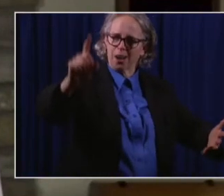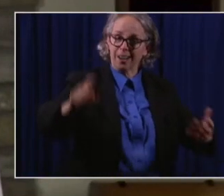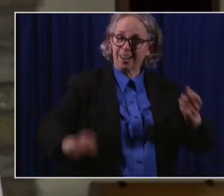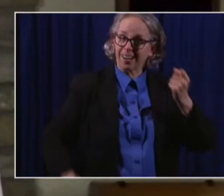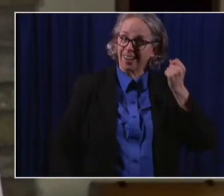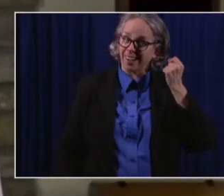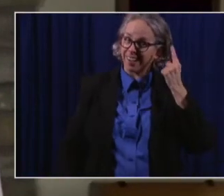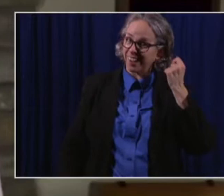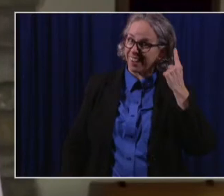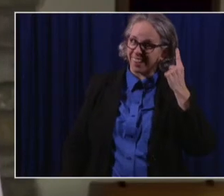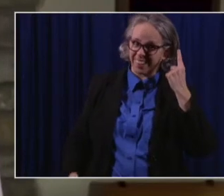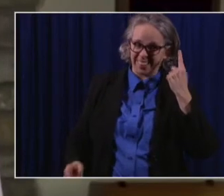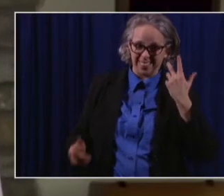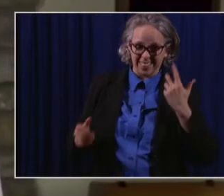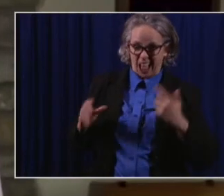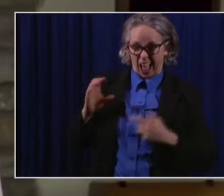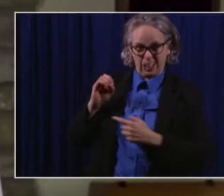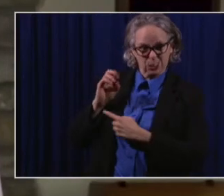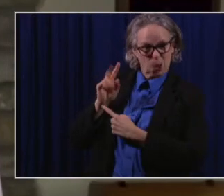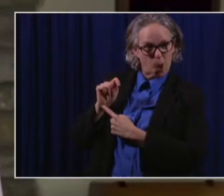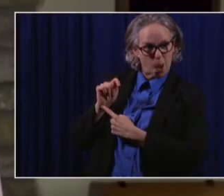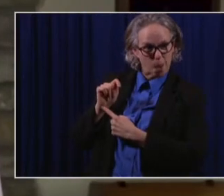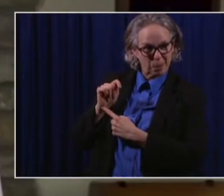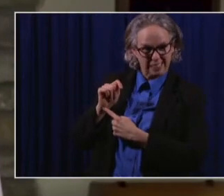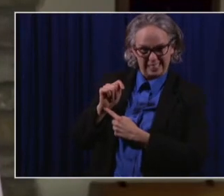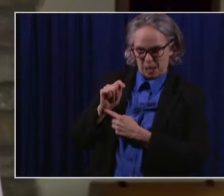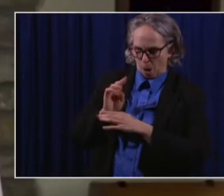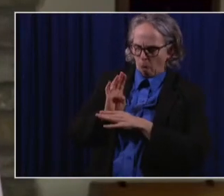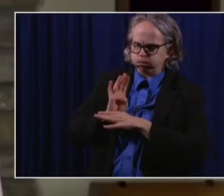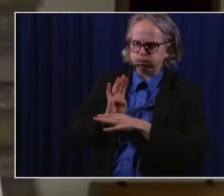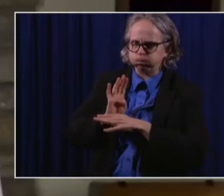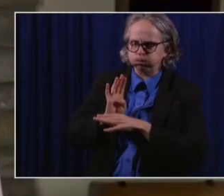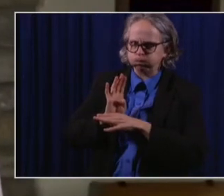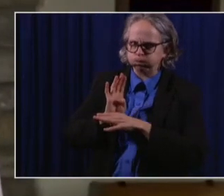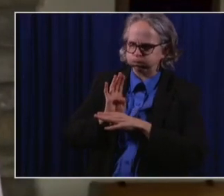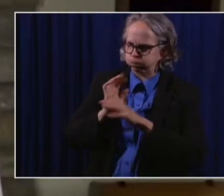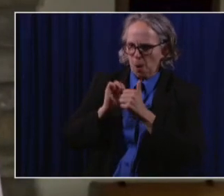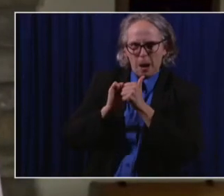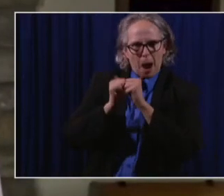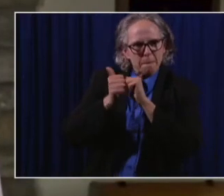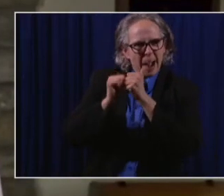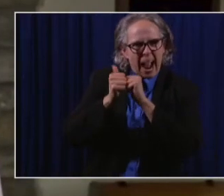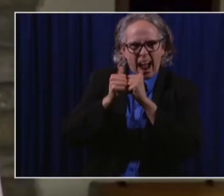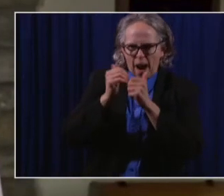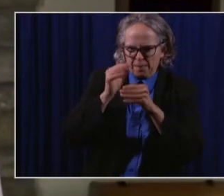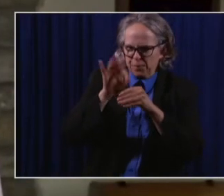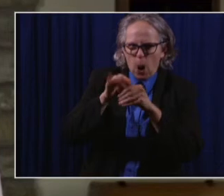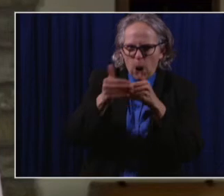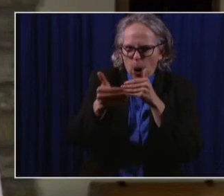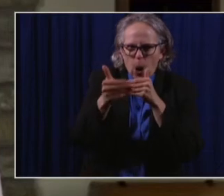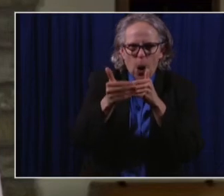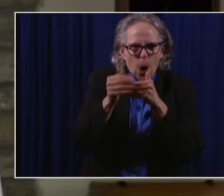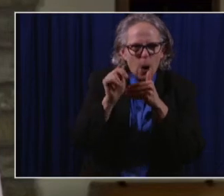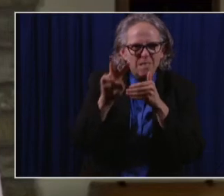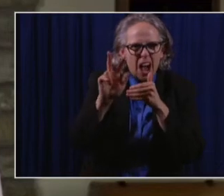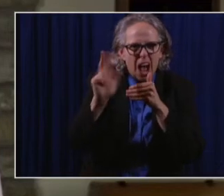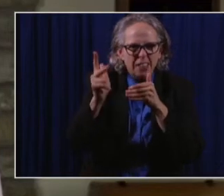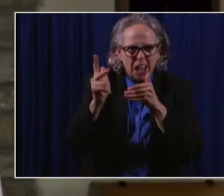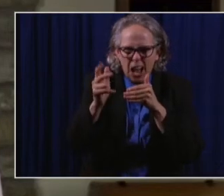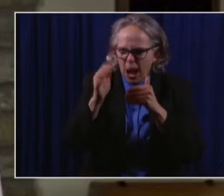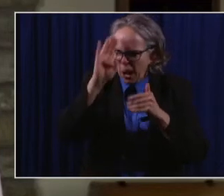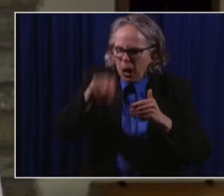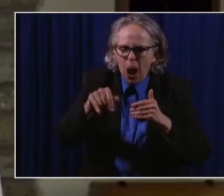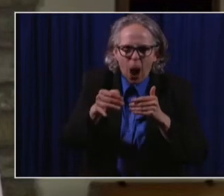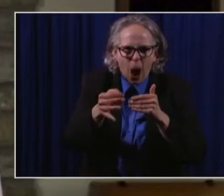October and early November as these campaigns wind down. This is what we expect to